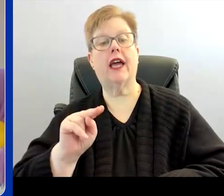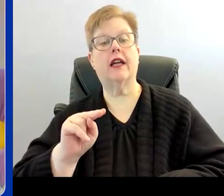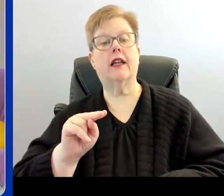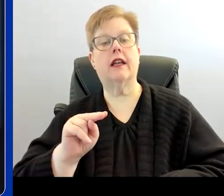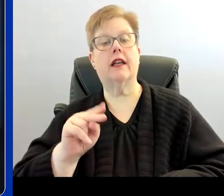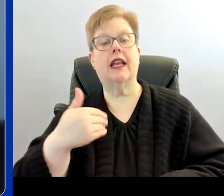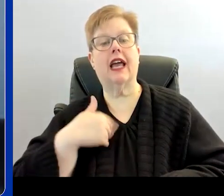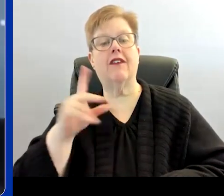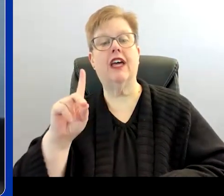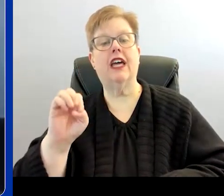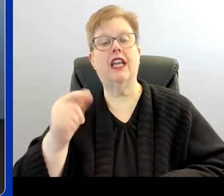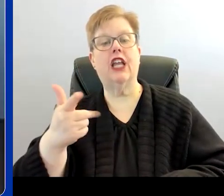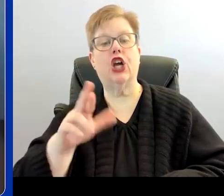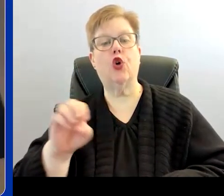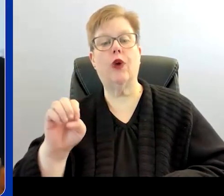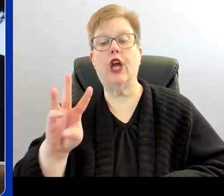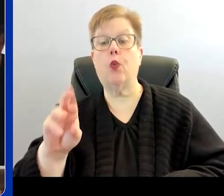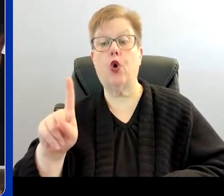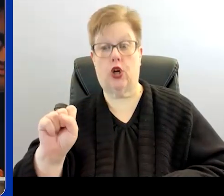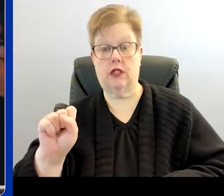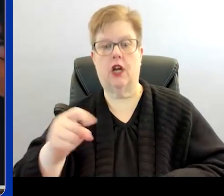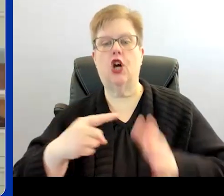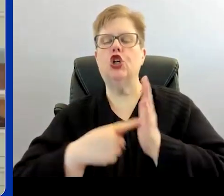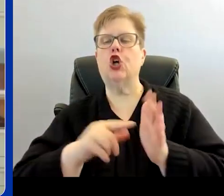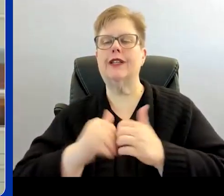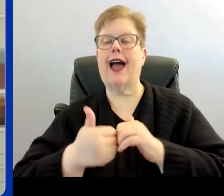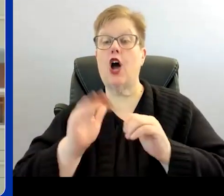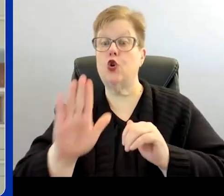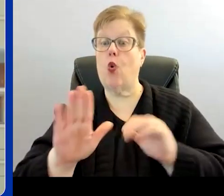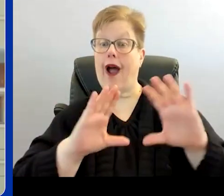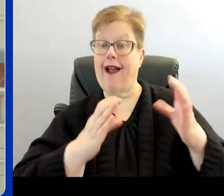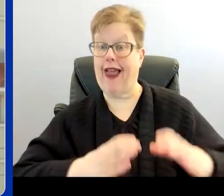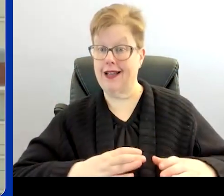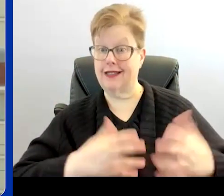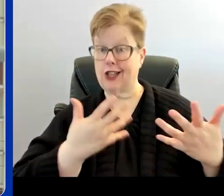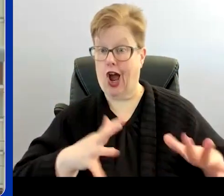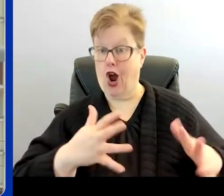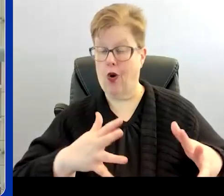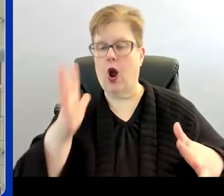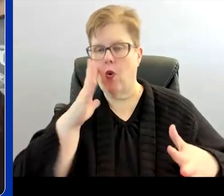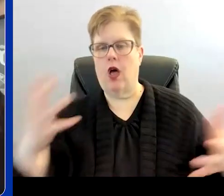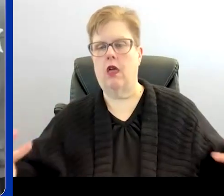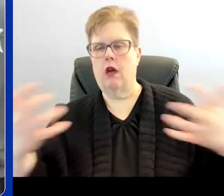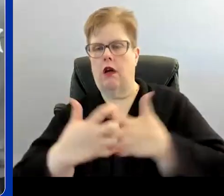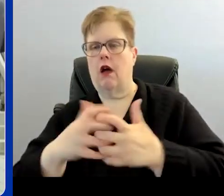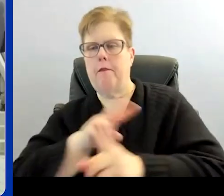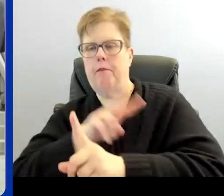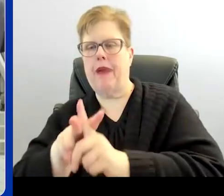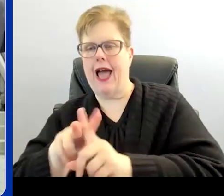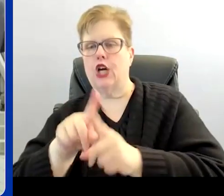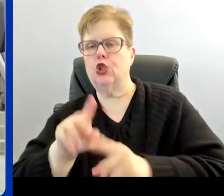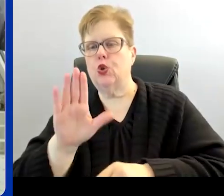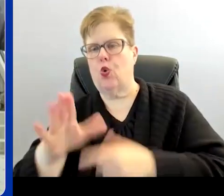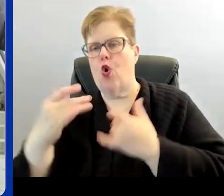there's DegreeWorks. This shows you how the courses that you've taken already are applying to